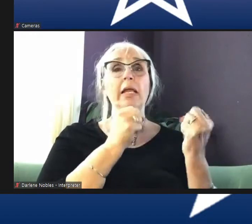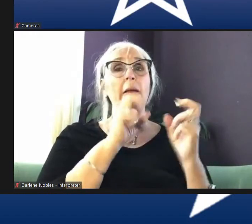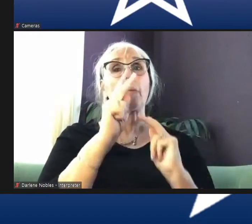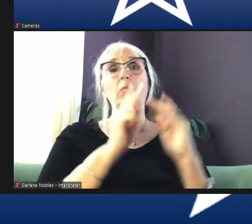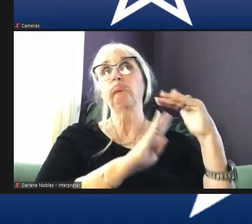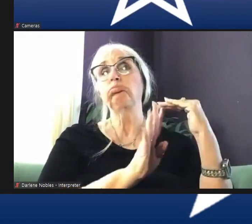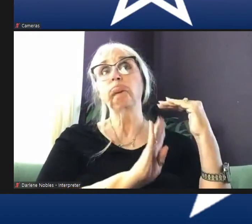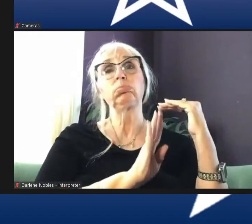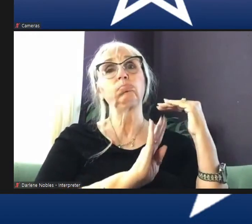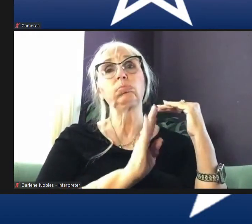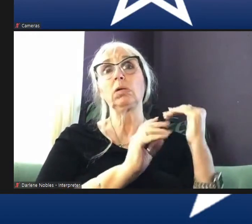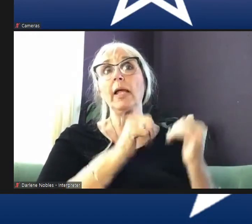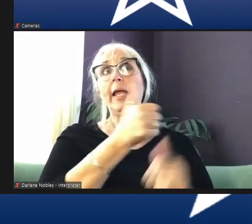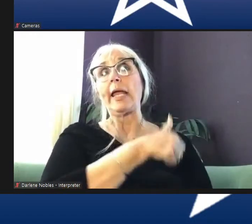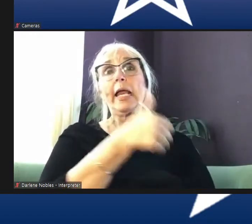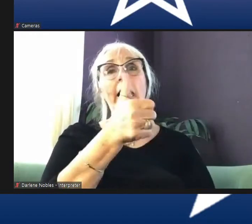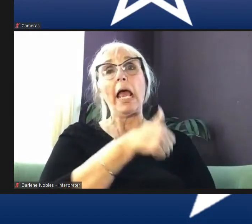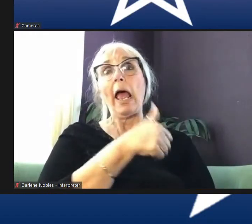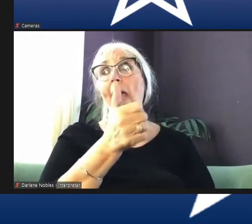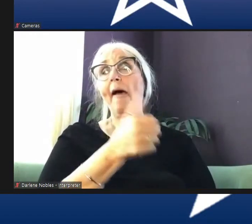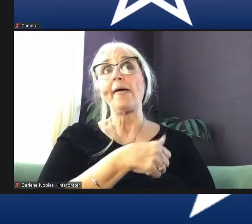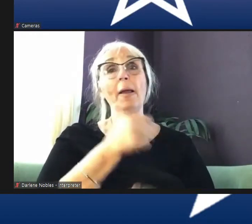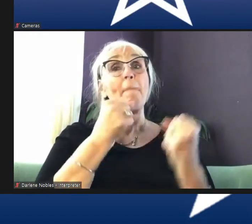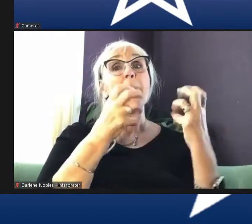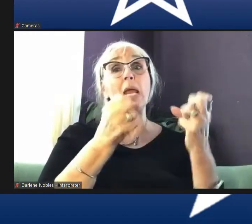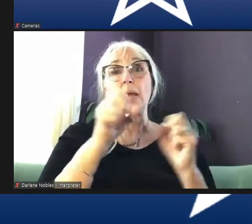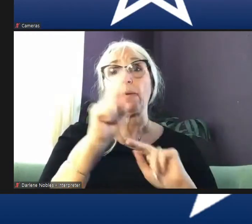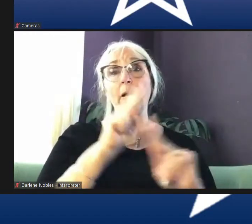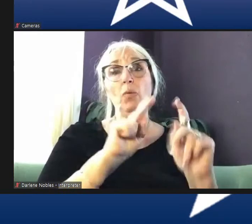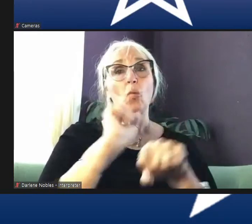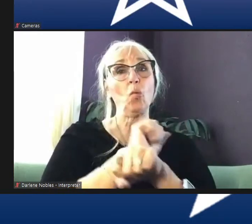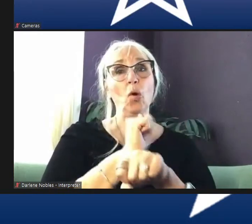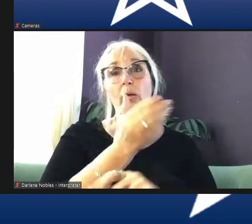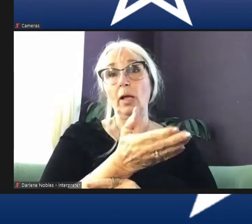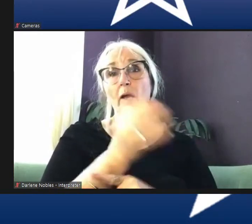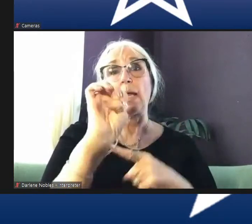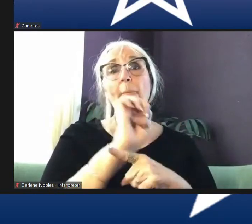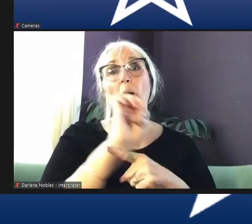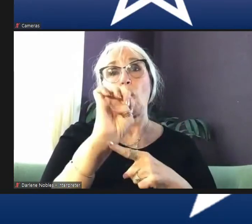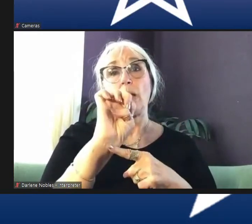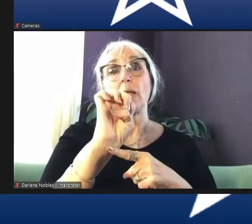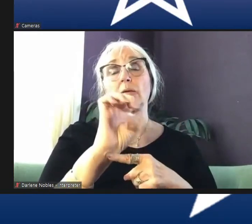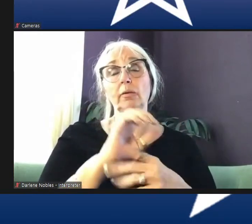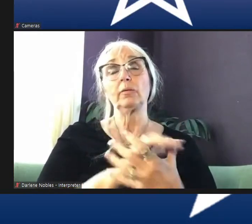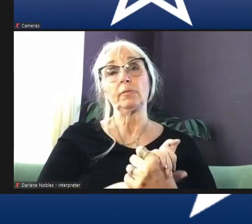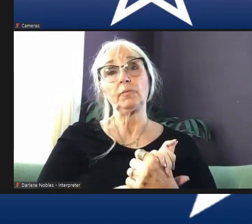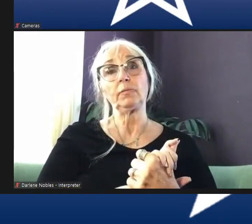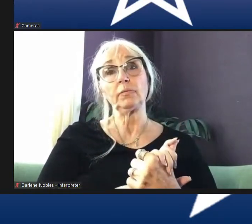out, plus a good number of employees. There would be